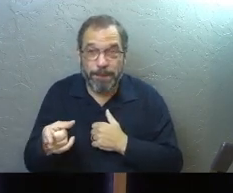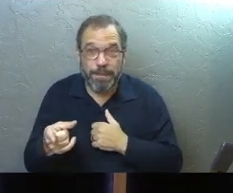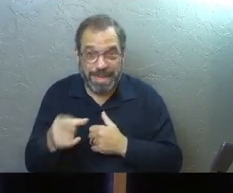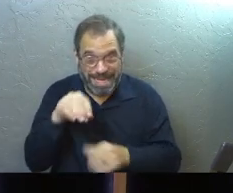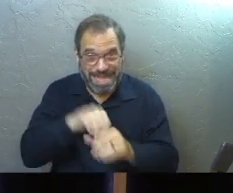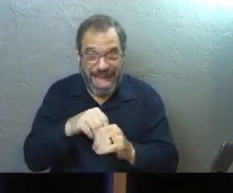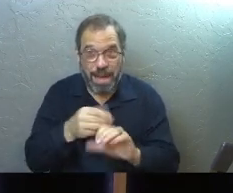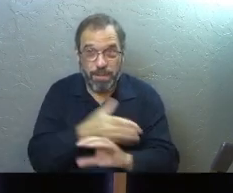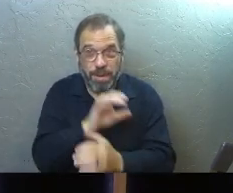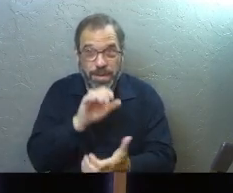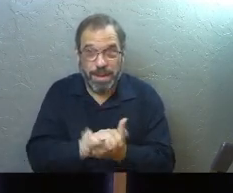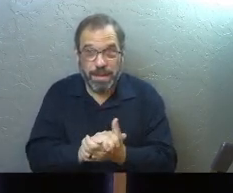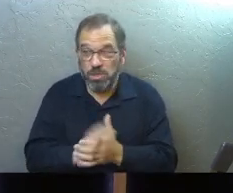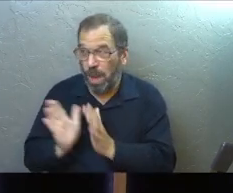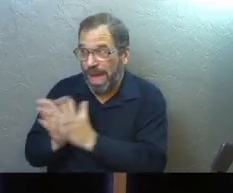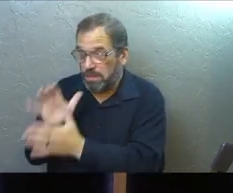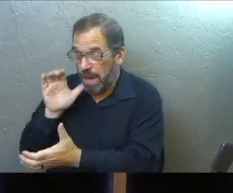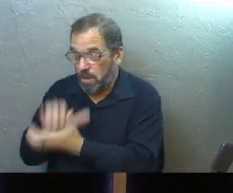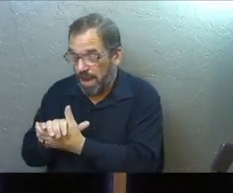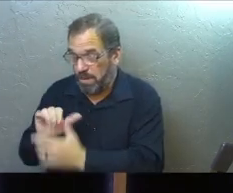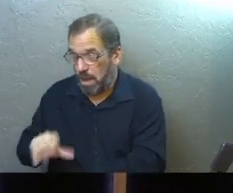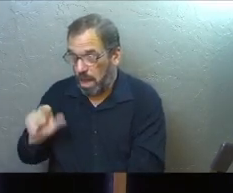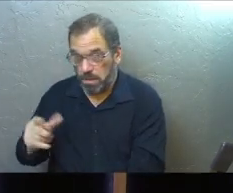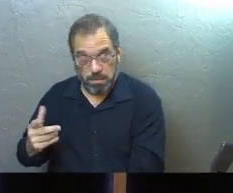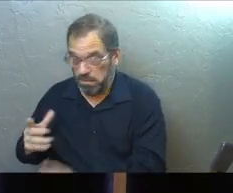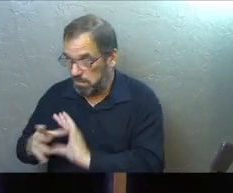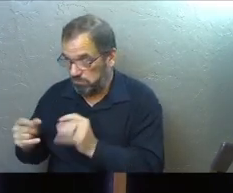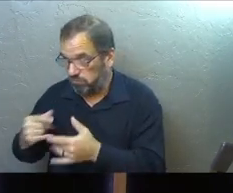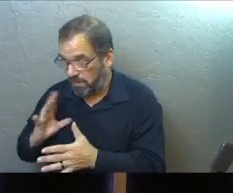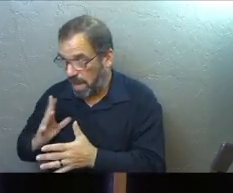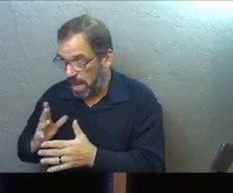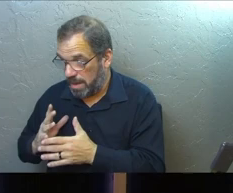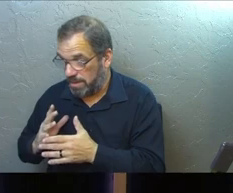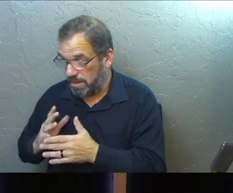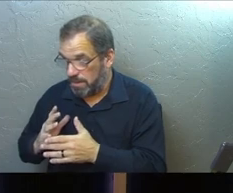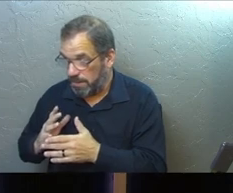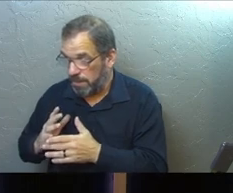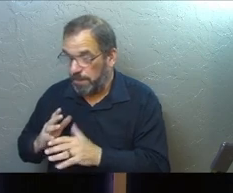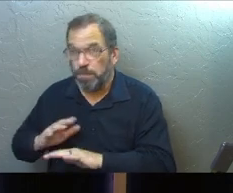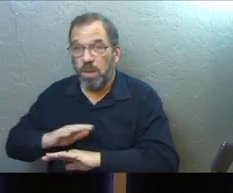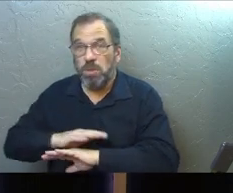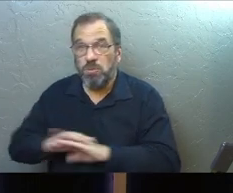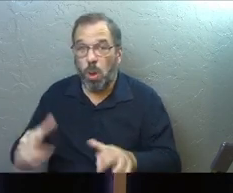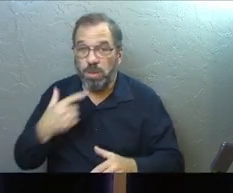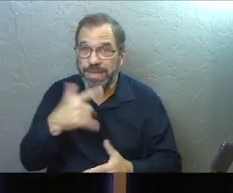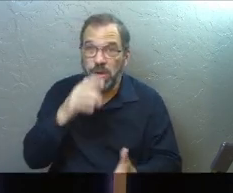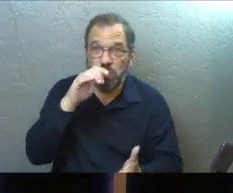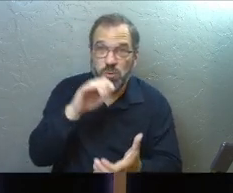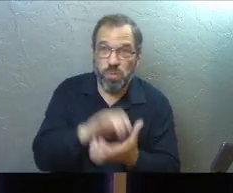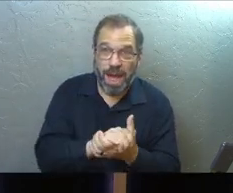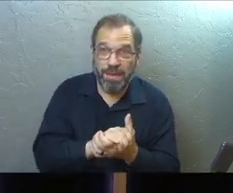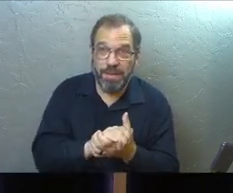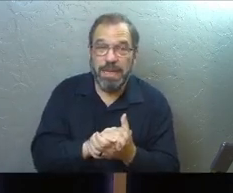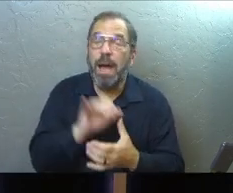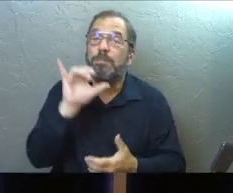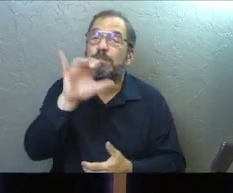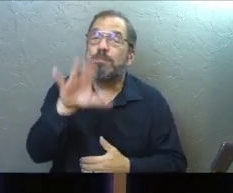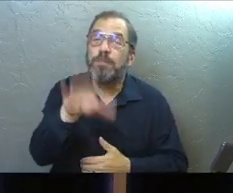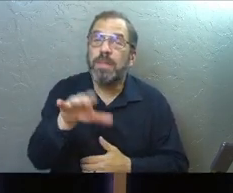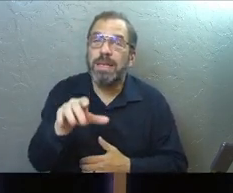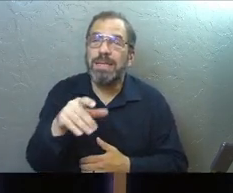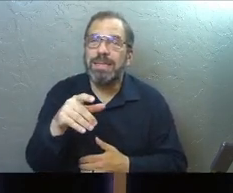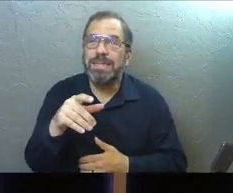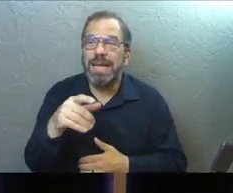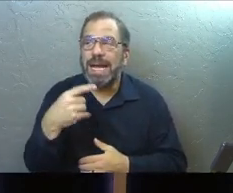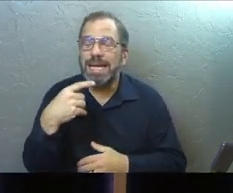people. And I checked with her first, by the way. Don't tell your spouse's truth without their permission.